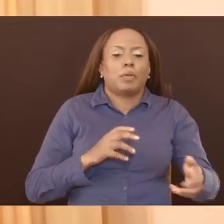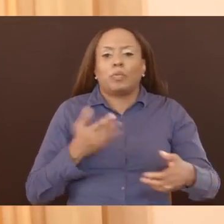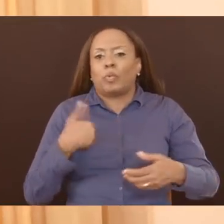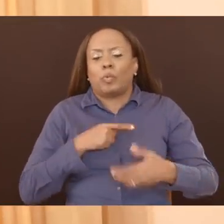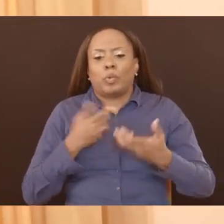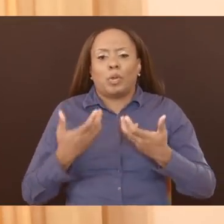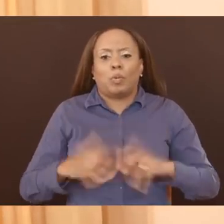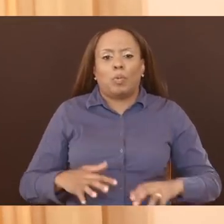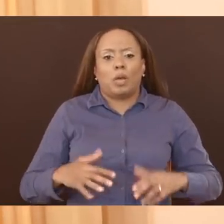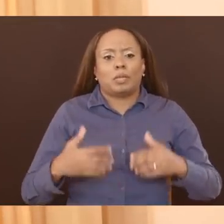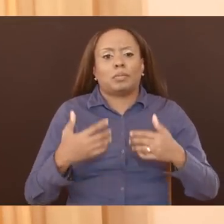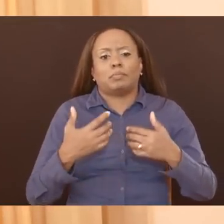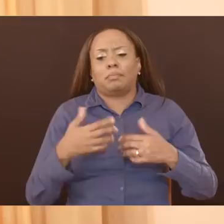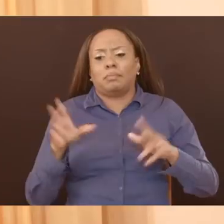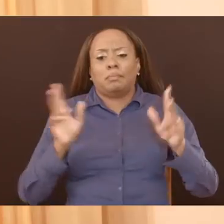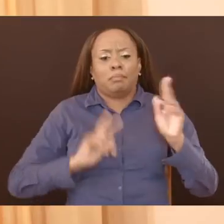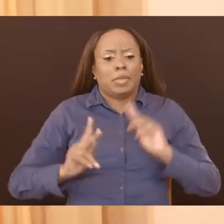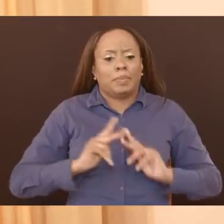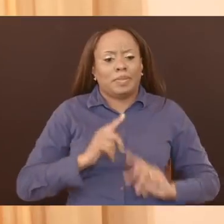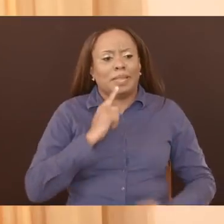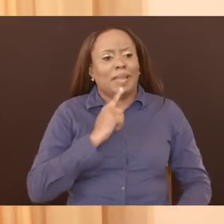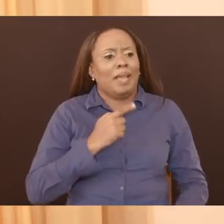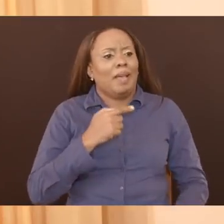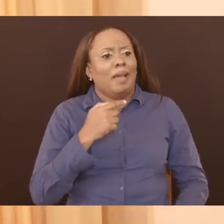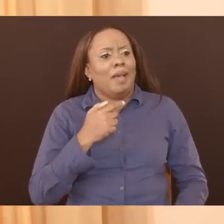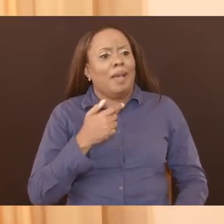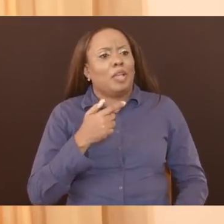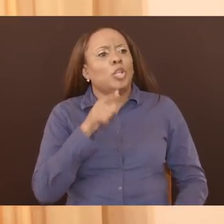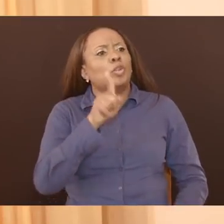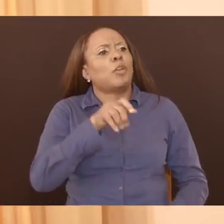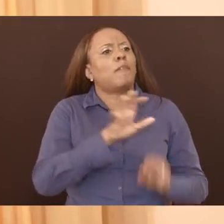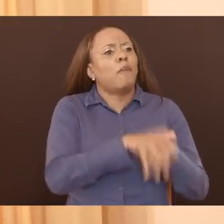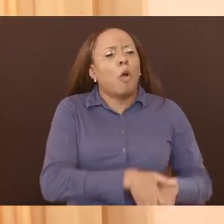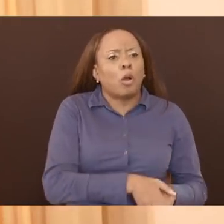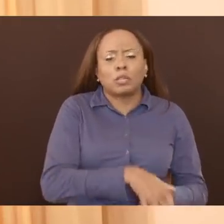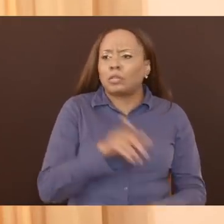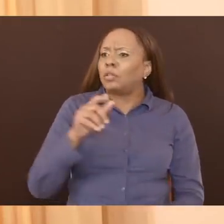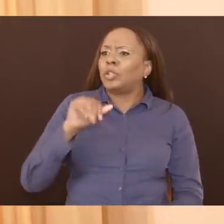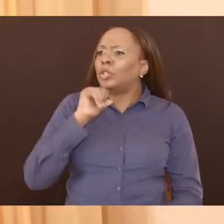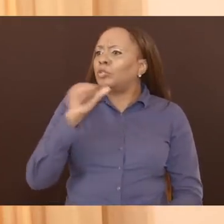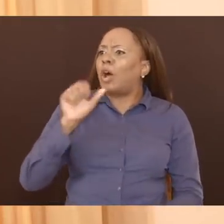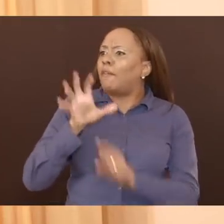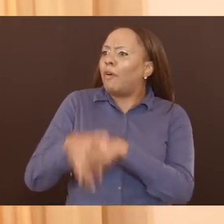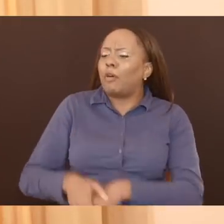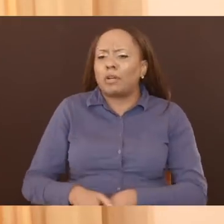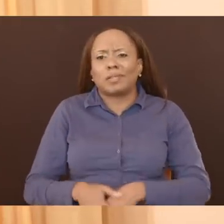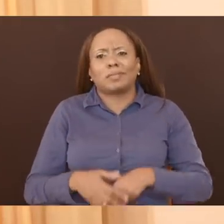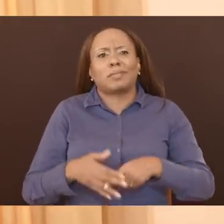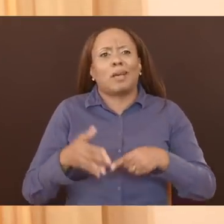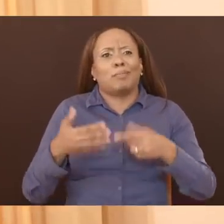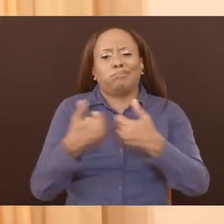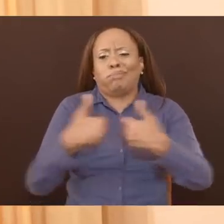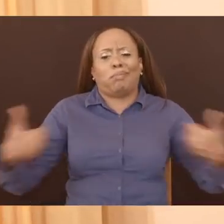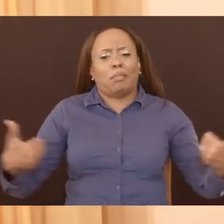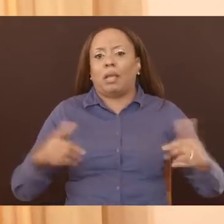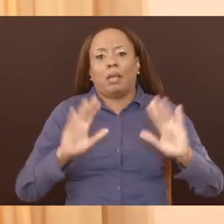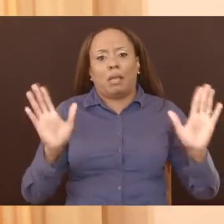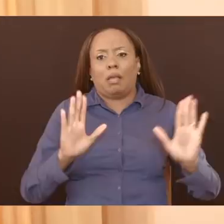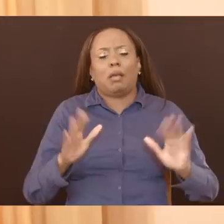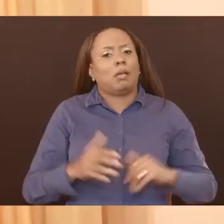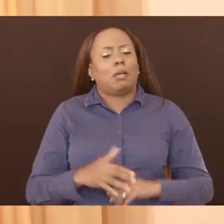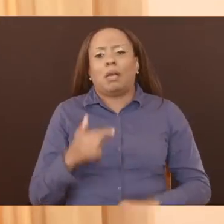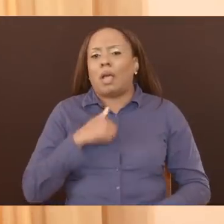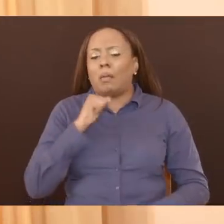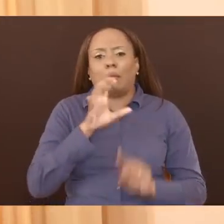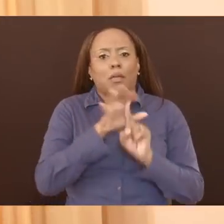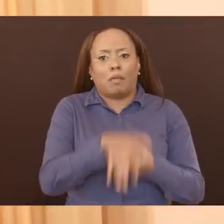in ways that many of us will not see it healed before we leave this earth. To that extent, however, I also believe, as I've moved